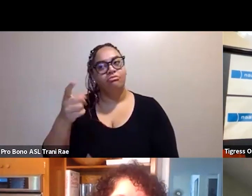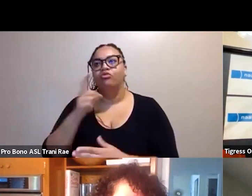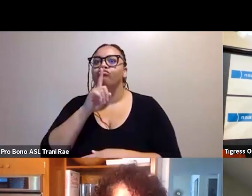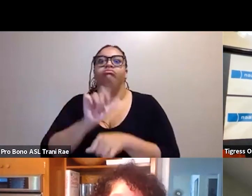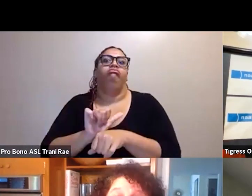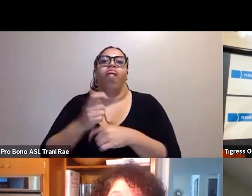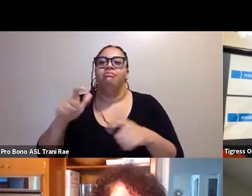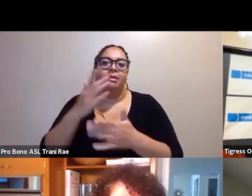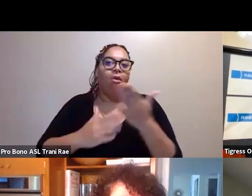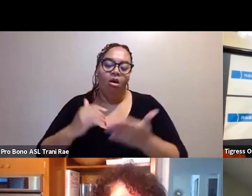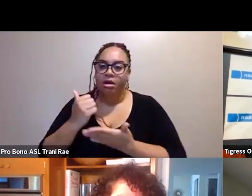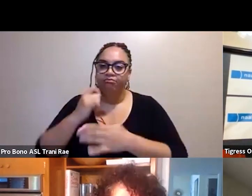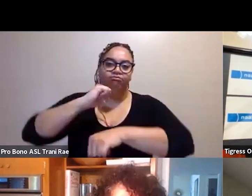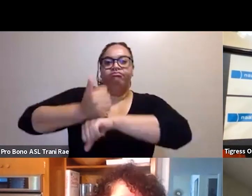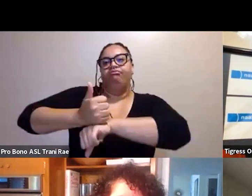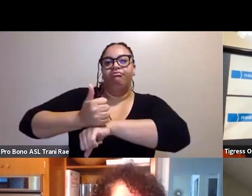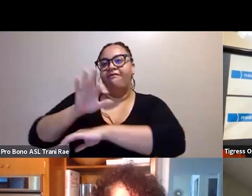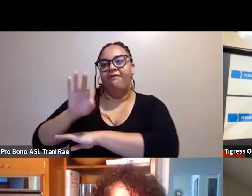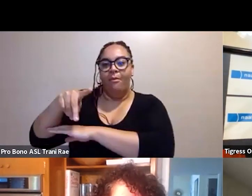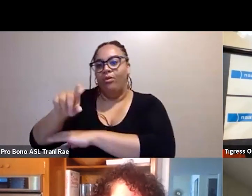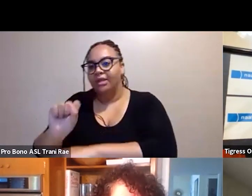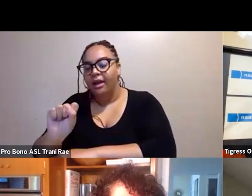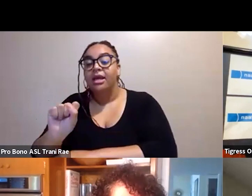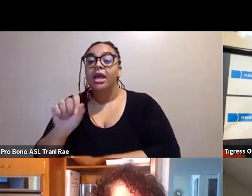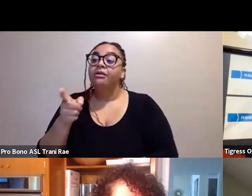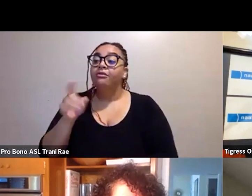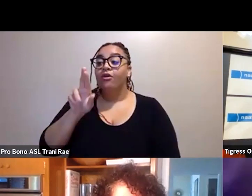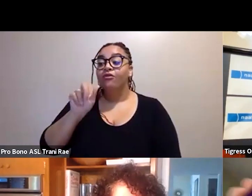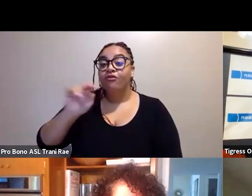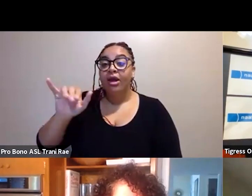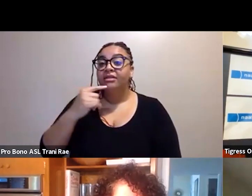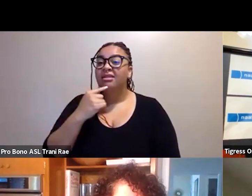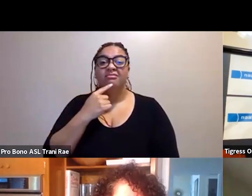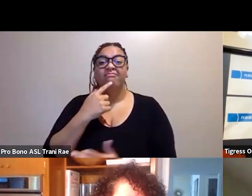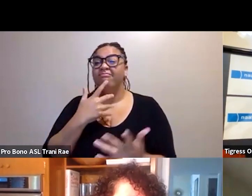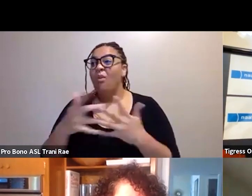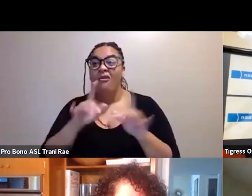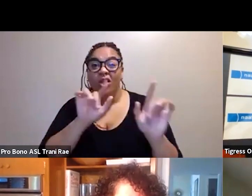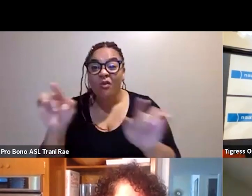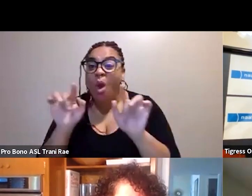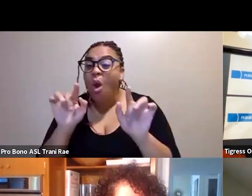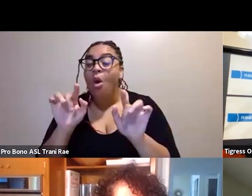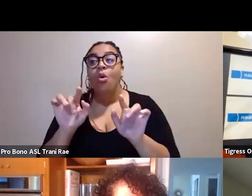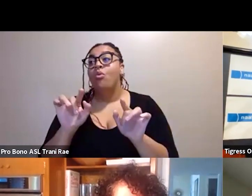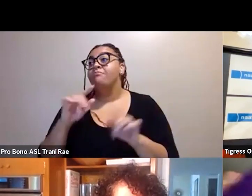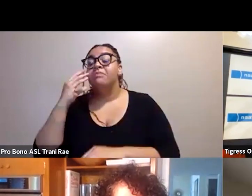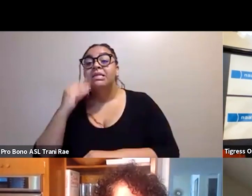after that workshop. And Frannie says, wherever they have gone, whatever they have written, they continue to write their